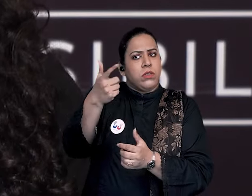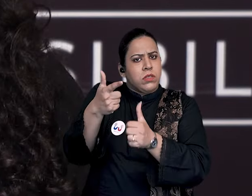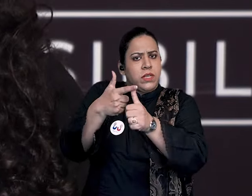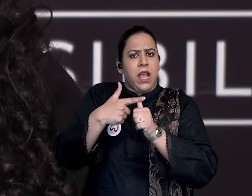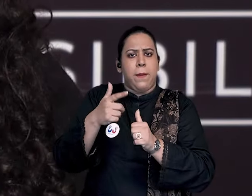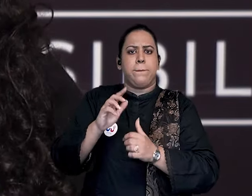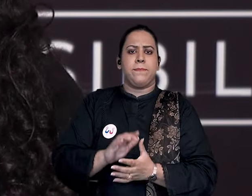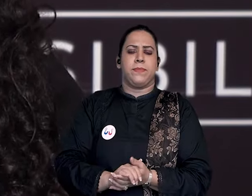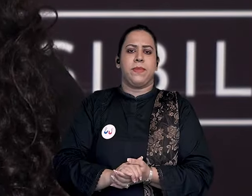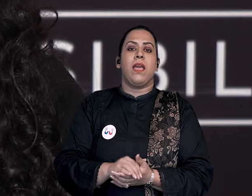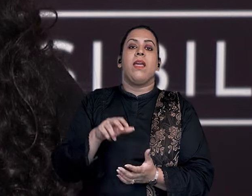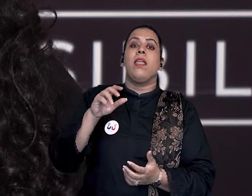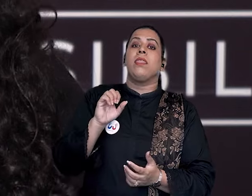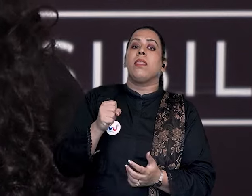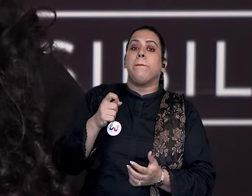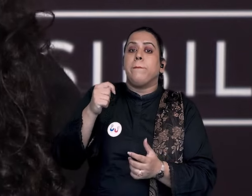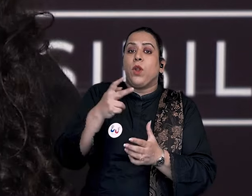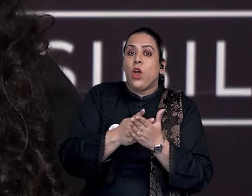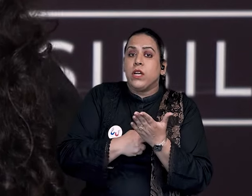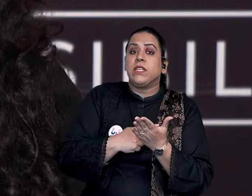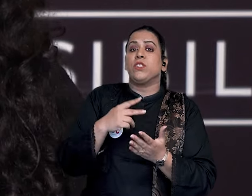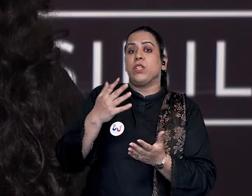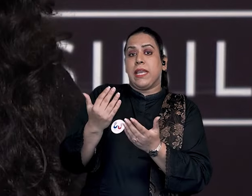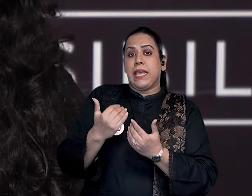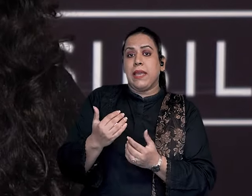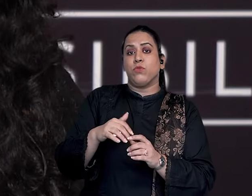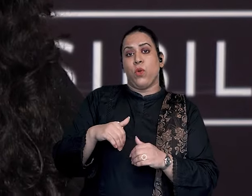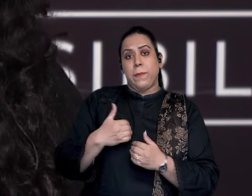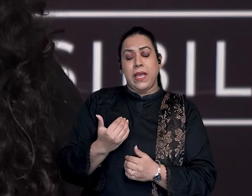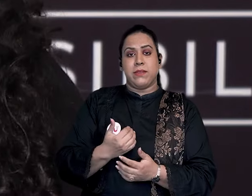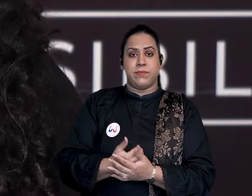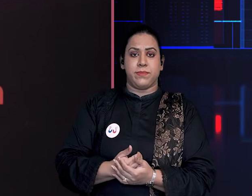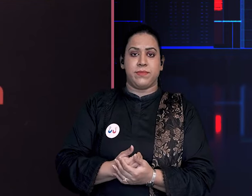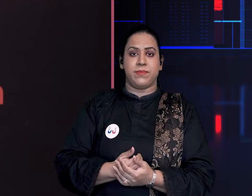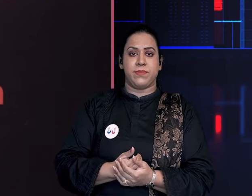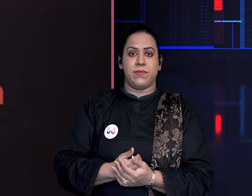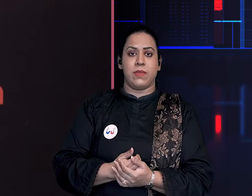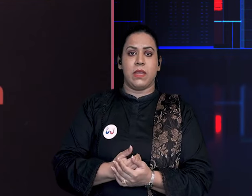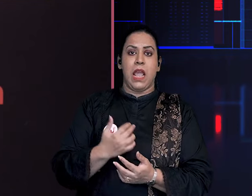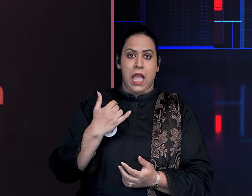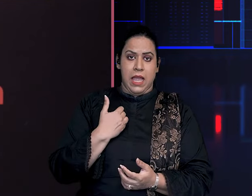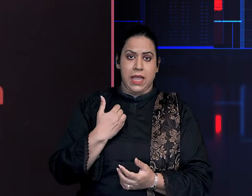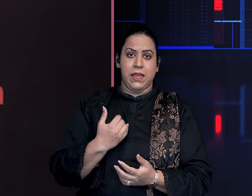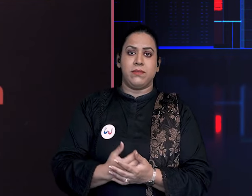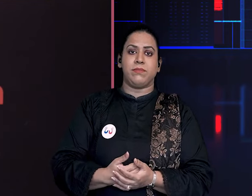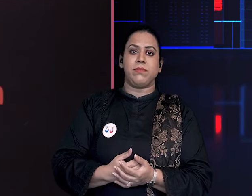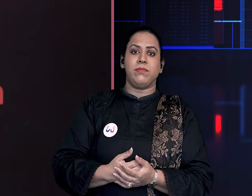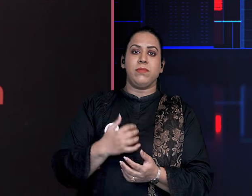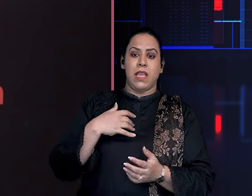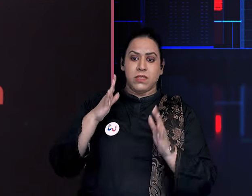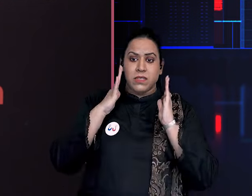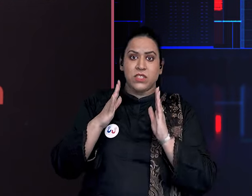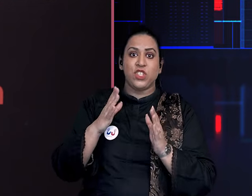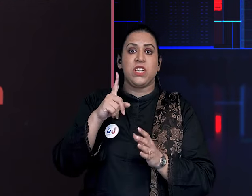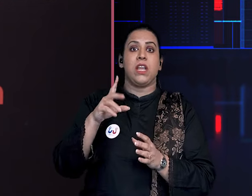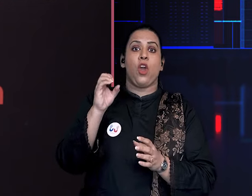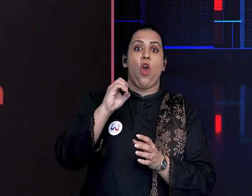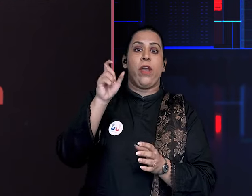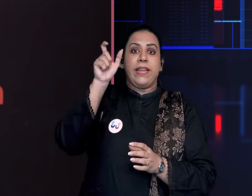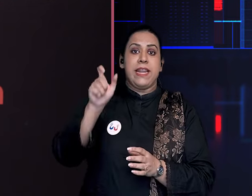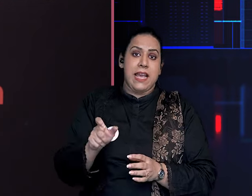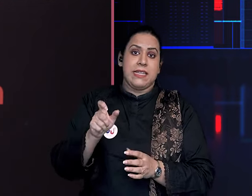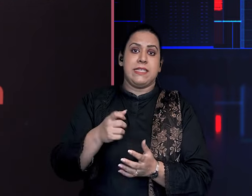together to make up a society. That's what I'm trying to achieve over here, for all of us to come together and